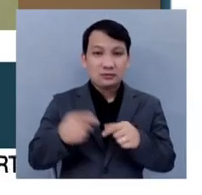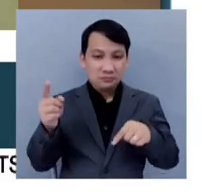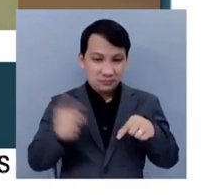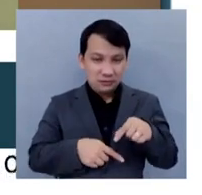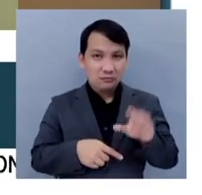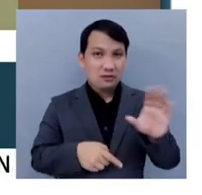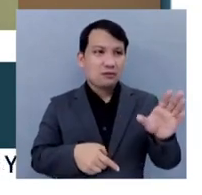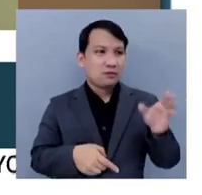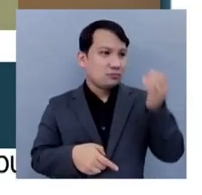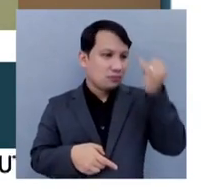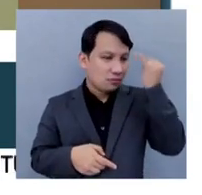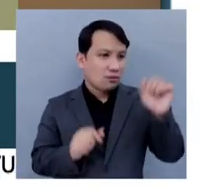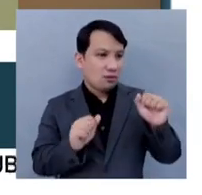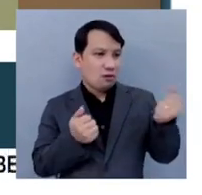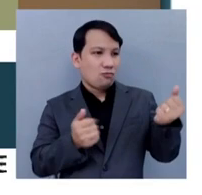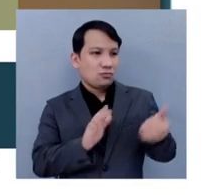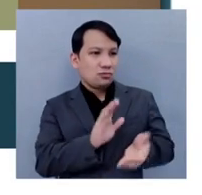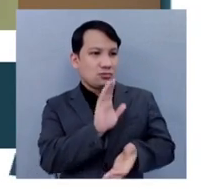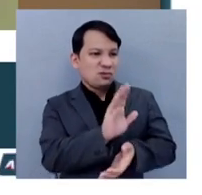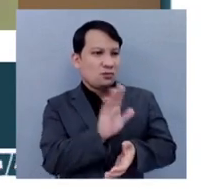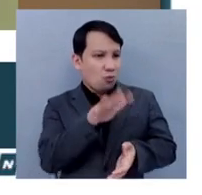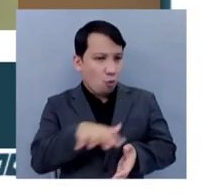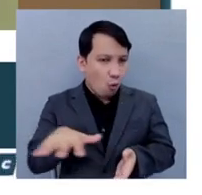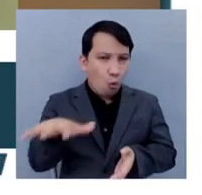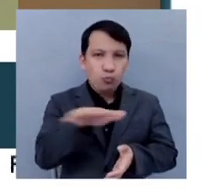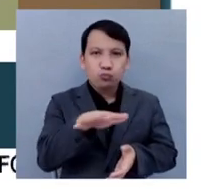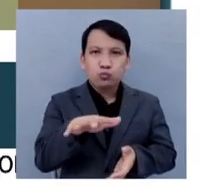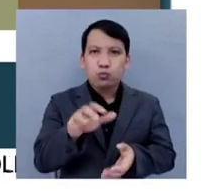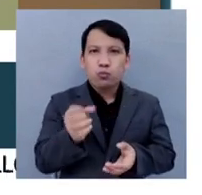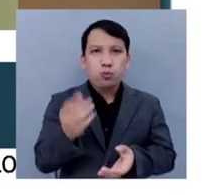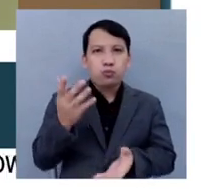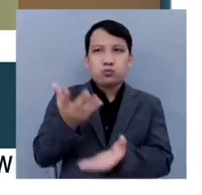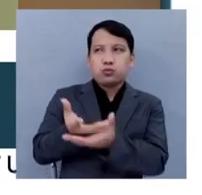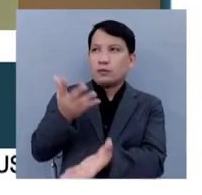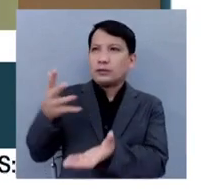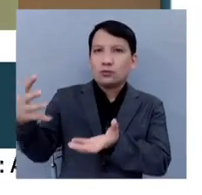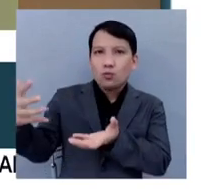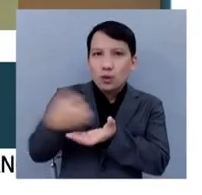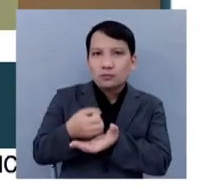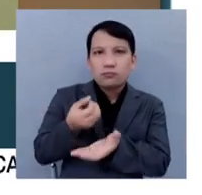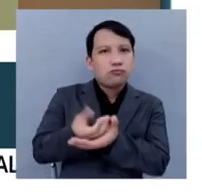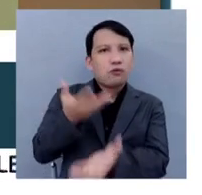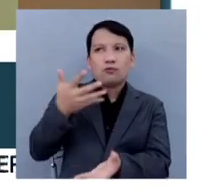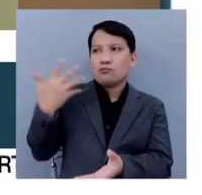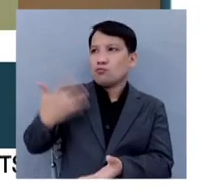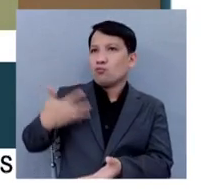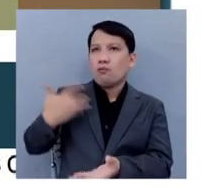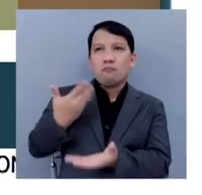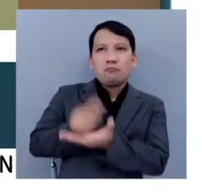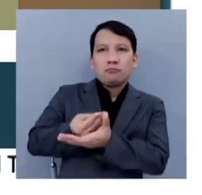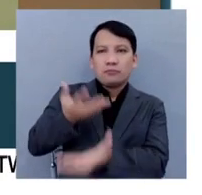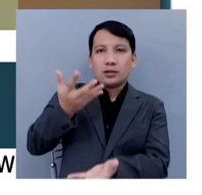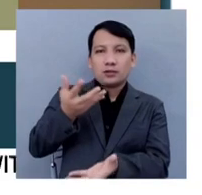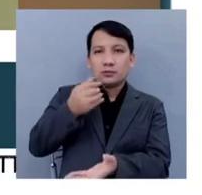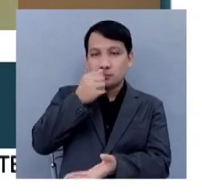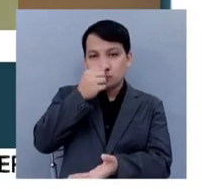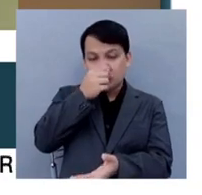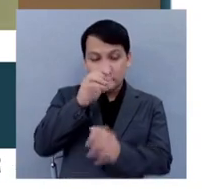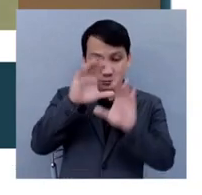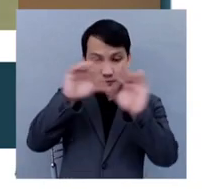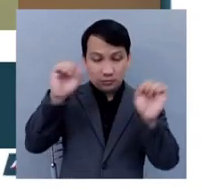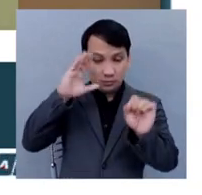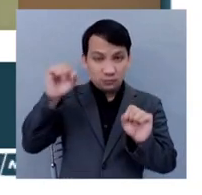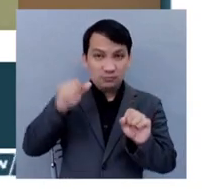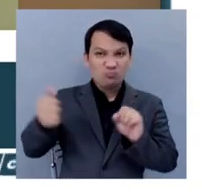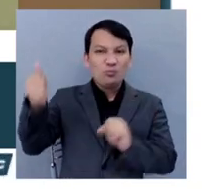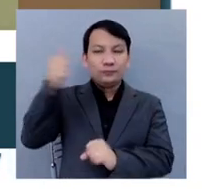can imagine how much all that money, if it's actually collected and enforced by the executive branch, who is now